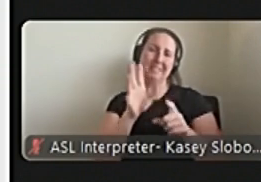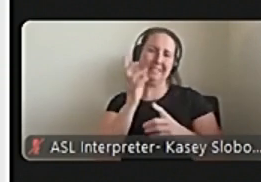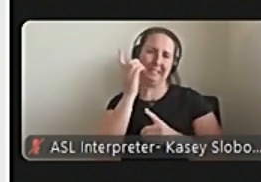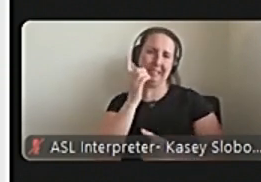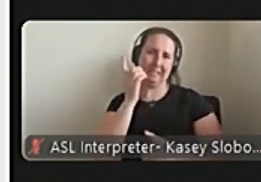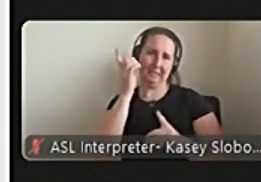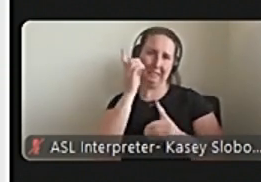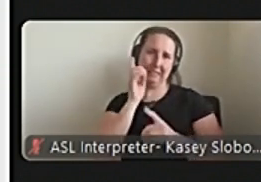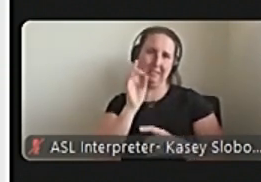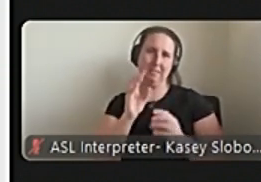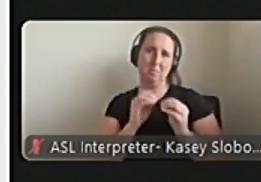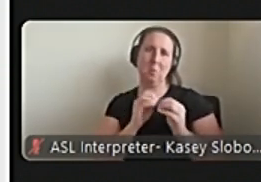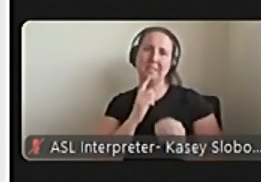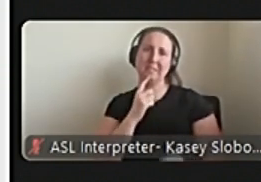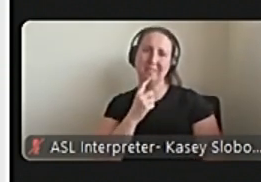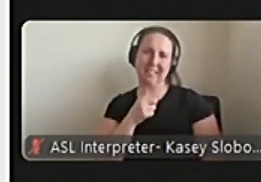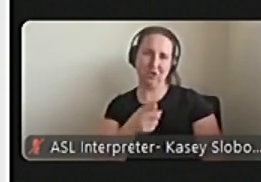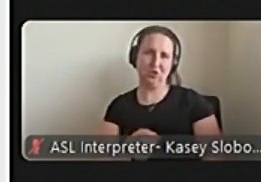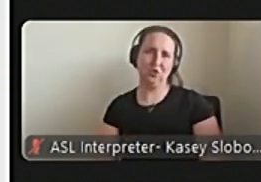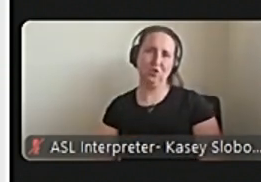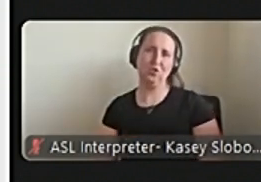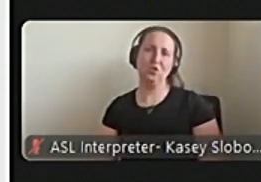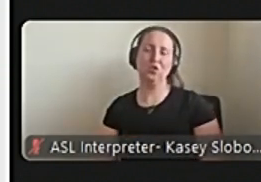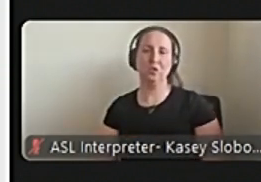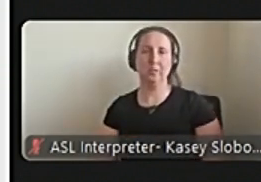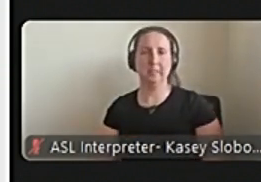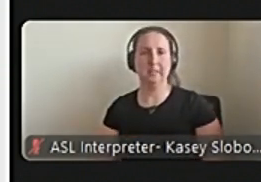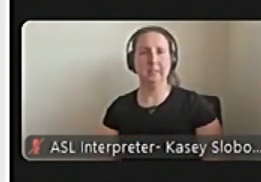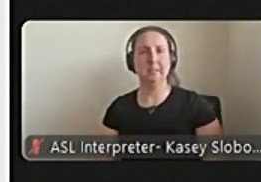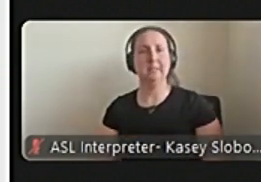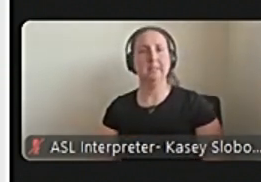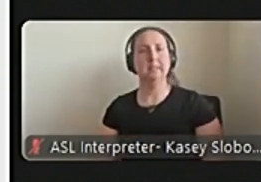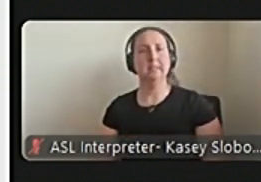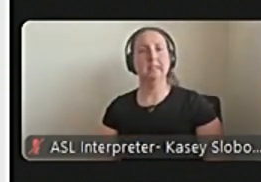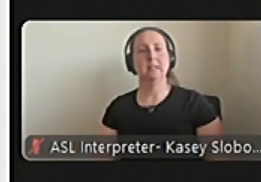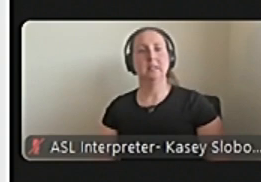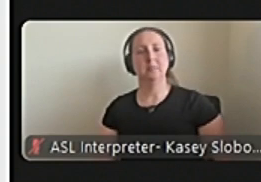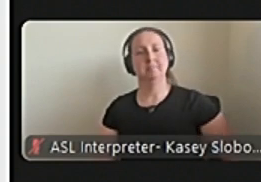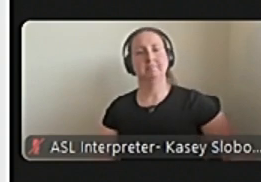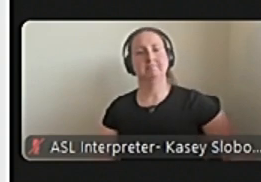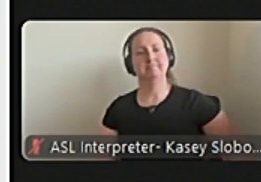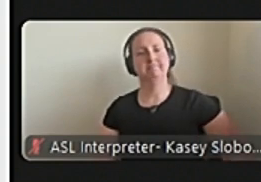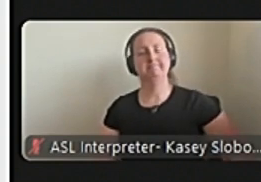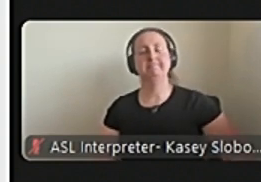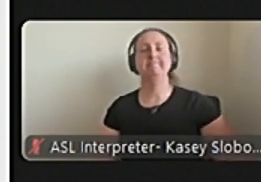of the dementia. This is when the round the clock